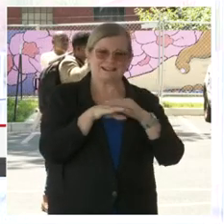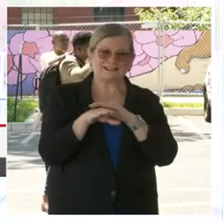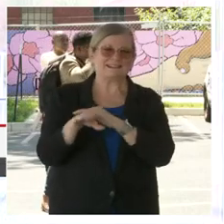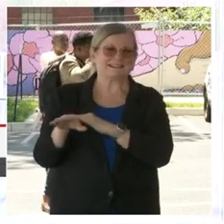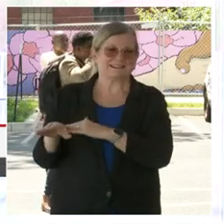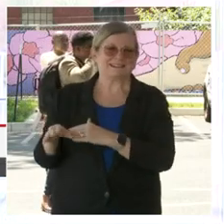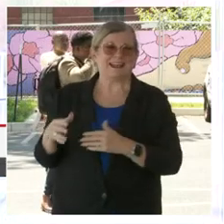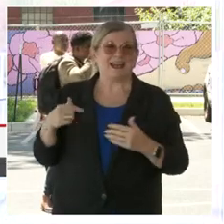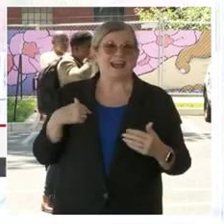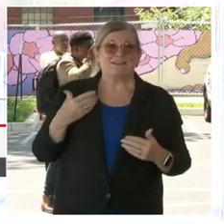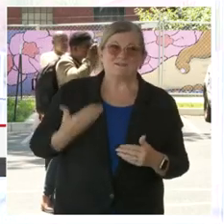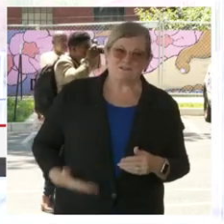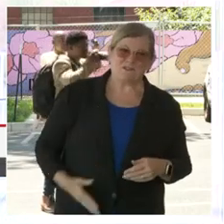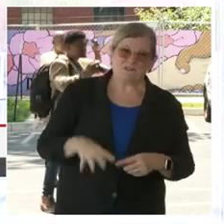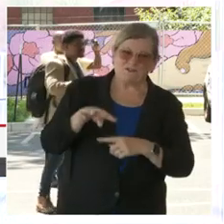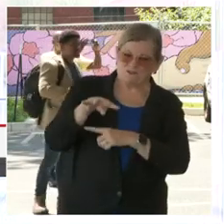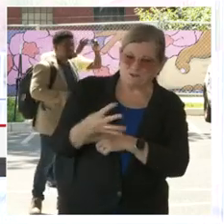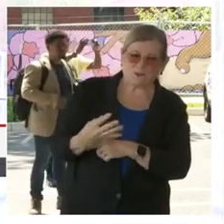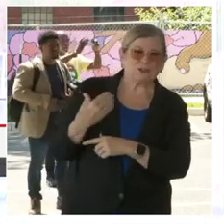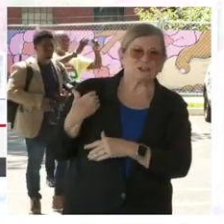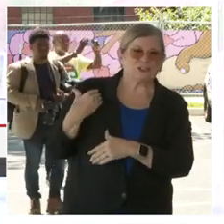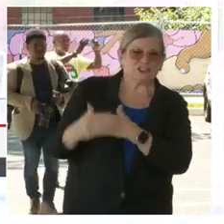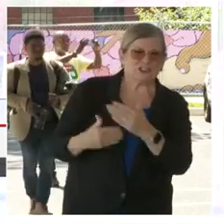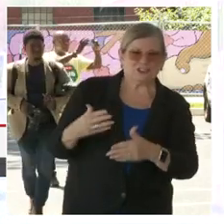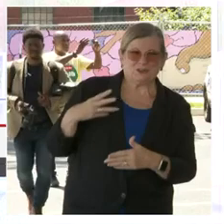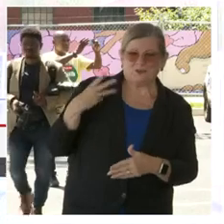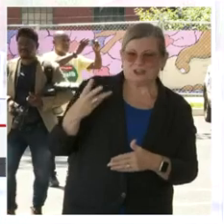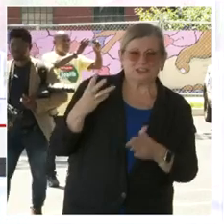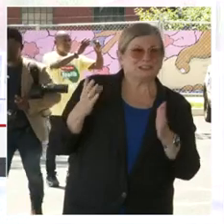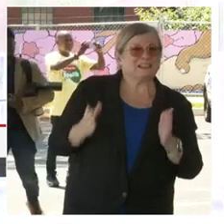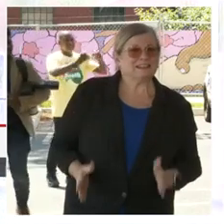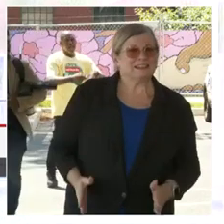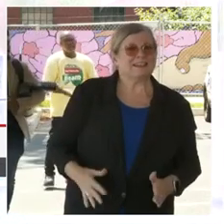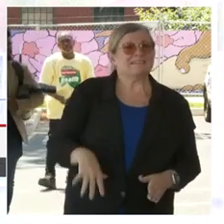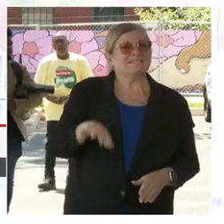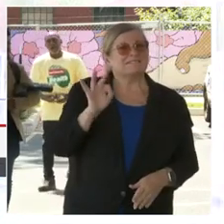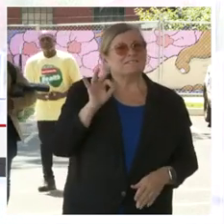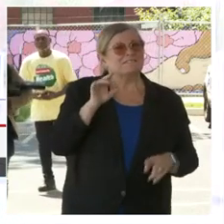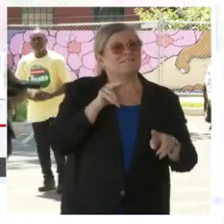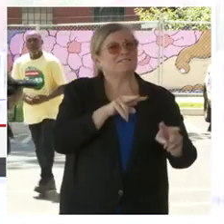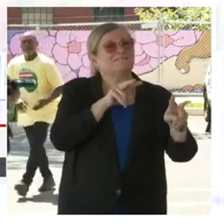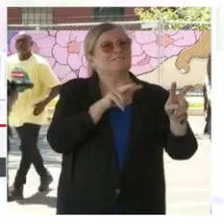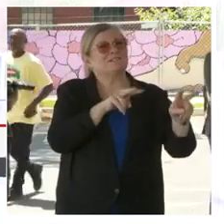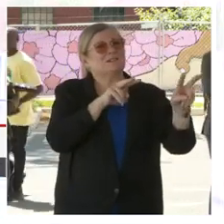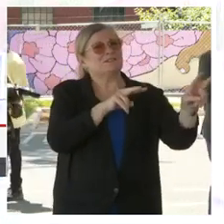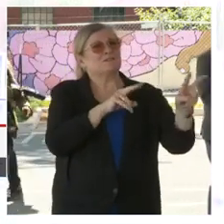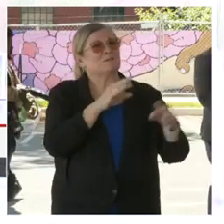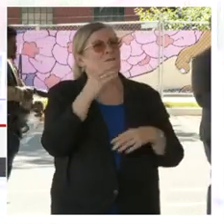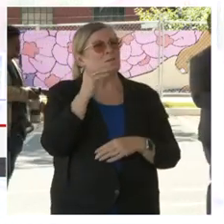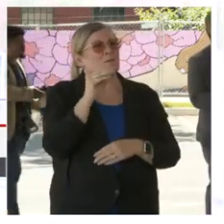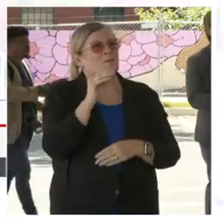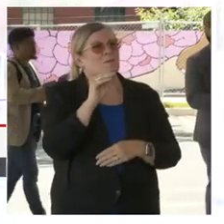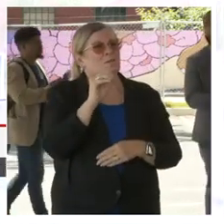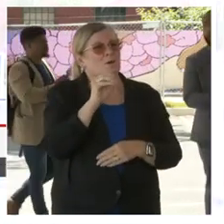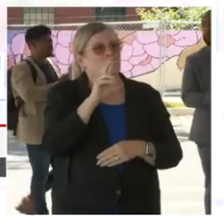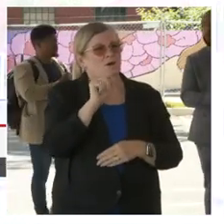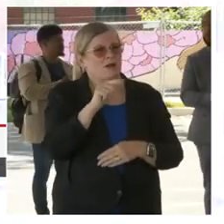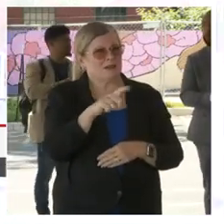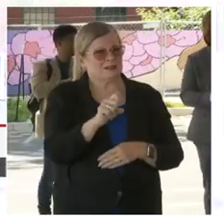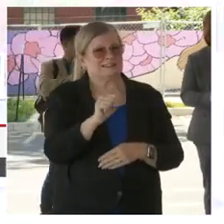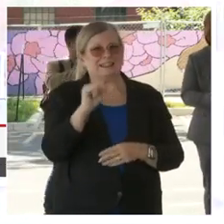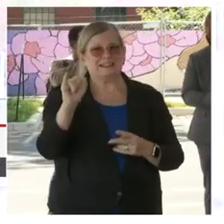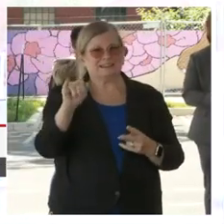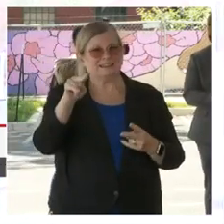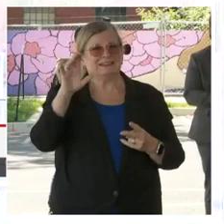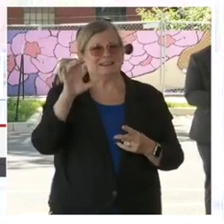fourth-generation Washingtonian, the founder of Future Moguls Incorporated. I'm a long-term resident of Ward 8, once a